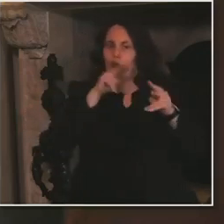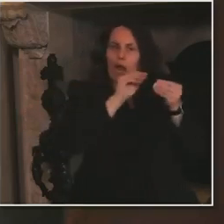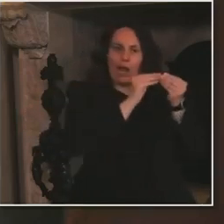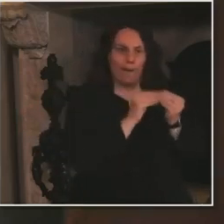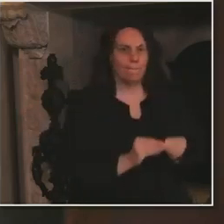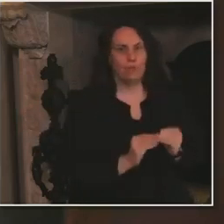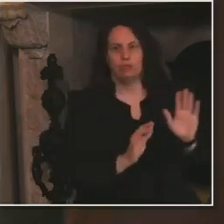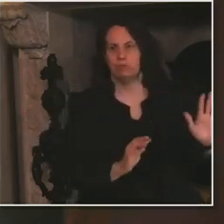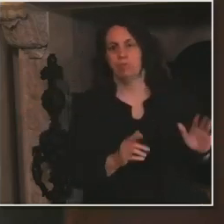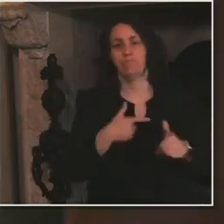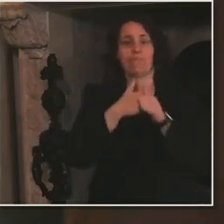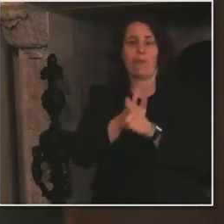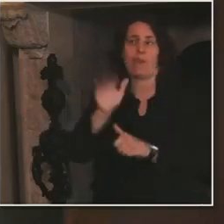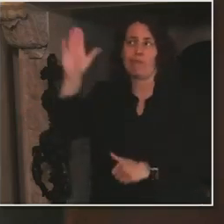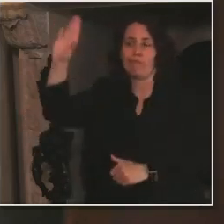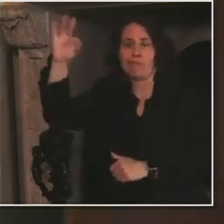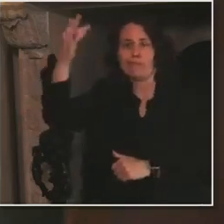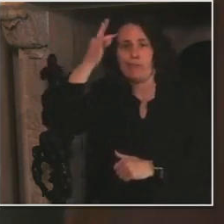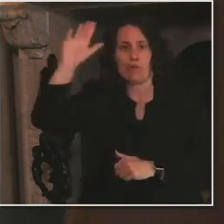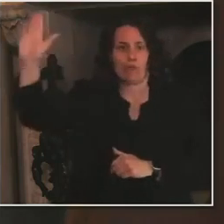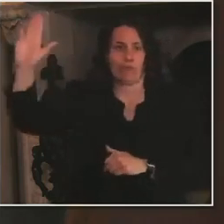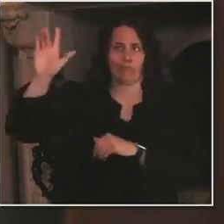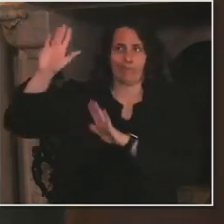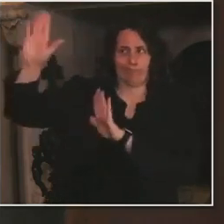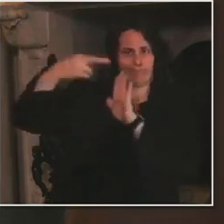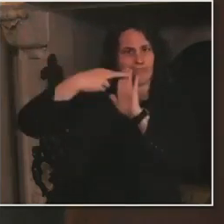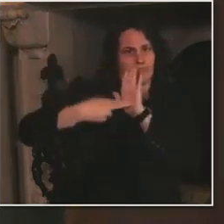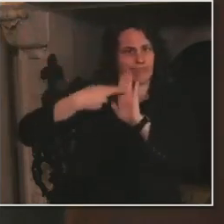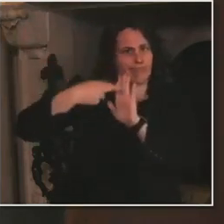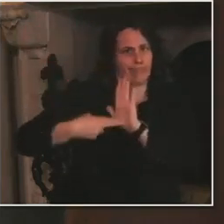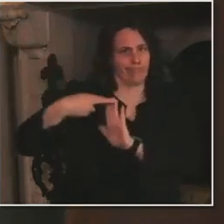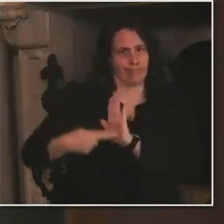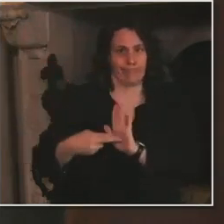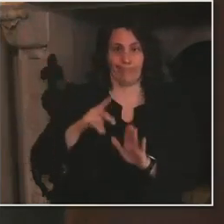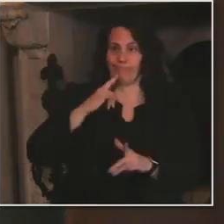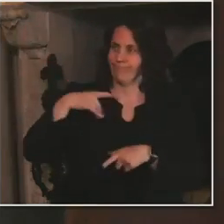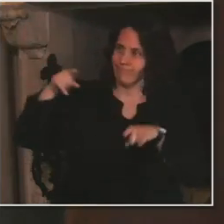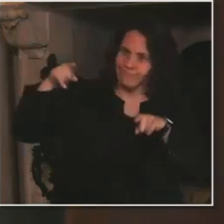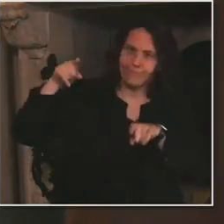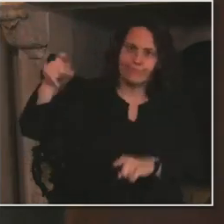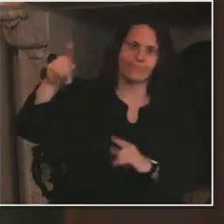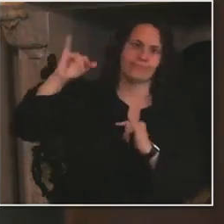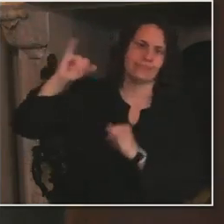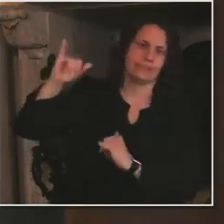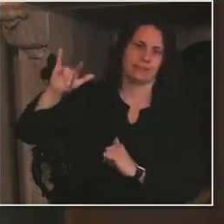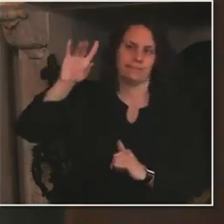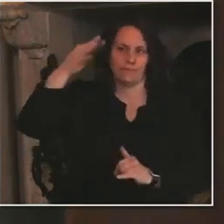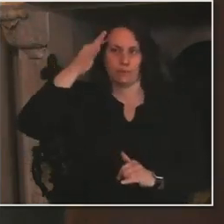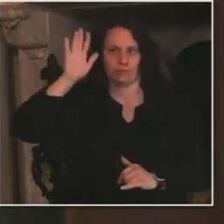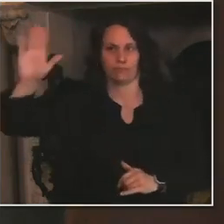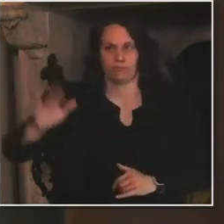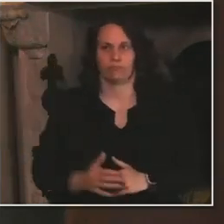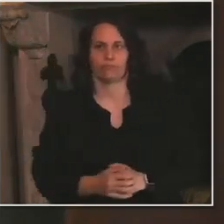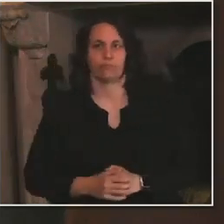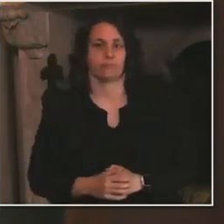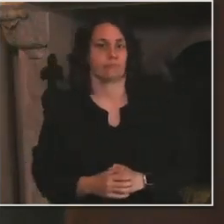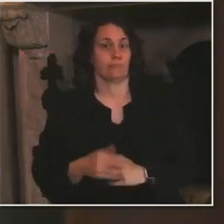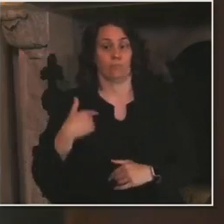guidelines, or the same as the federal guidelines, have a 14-day trajectory